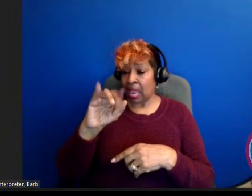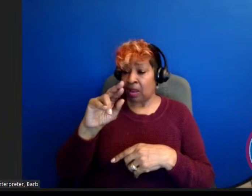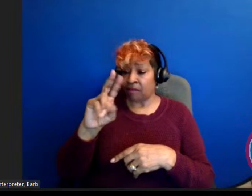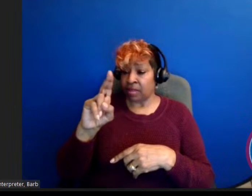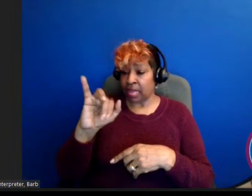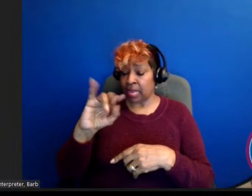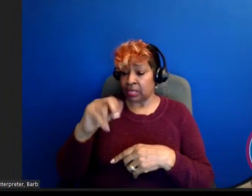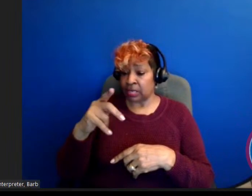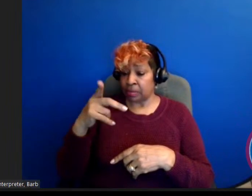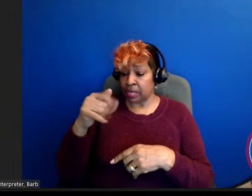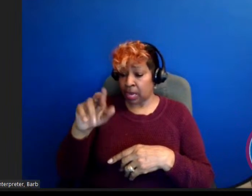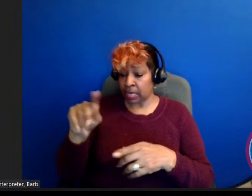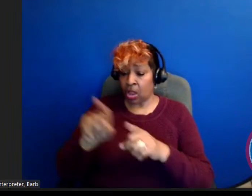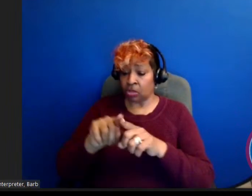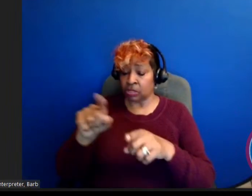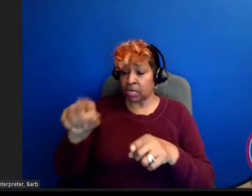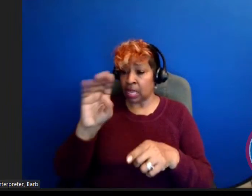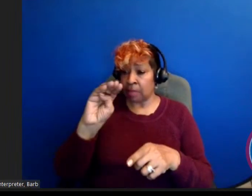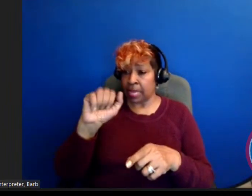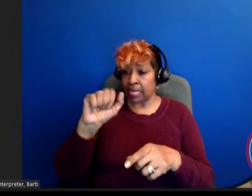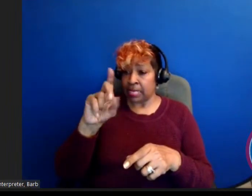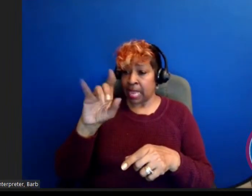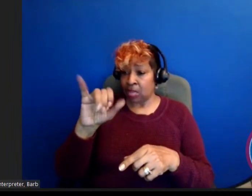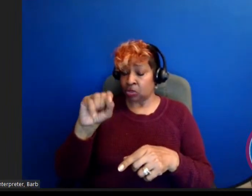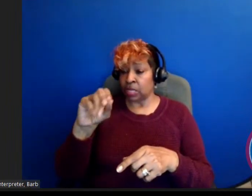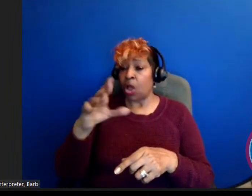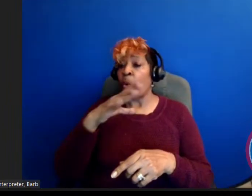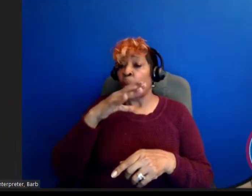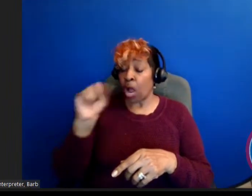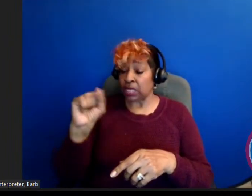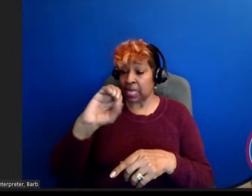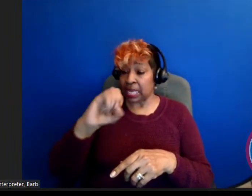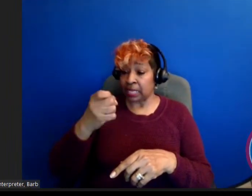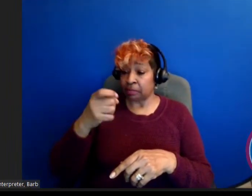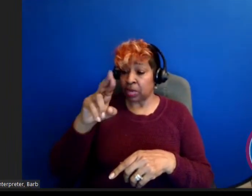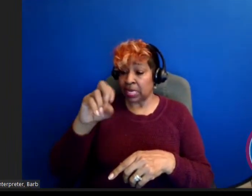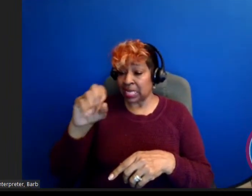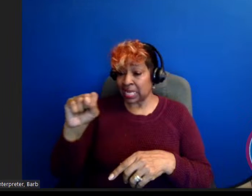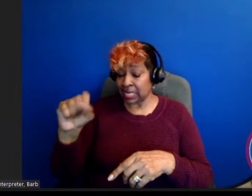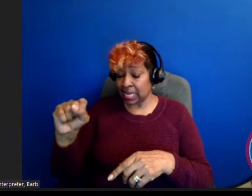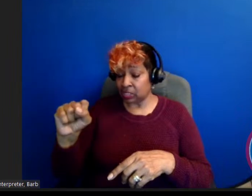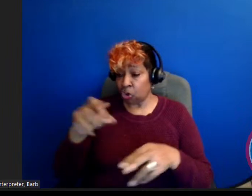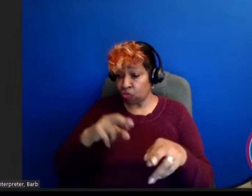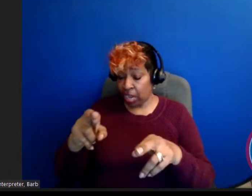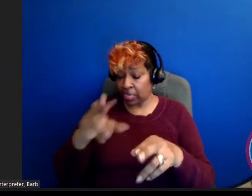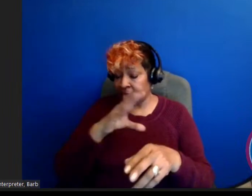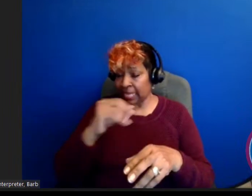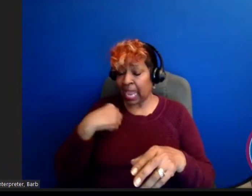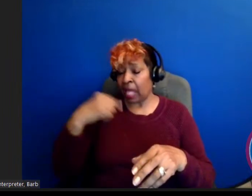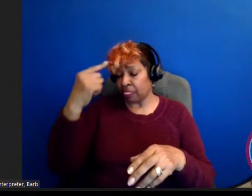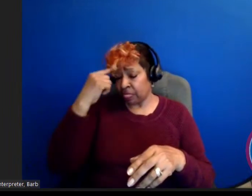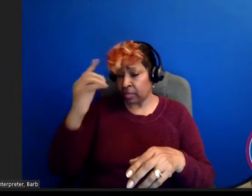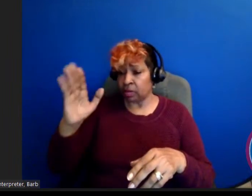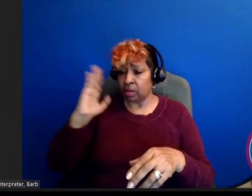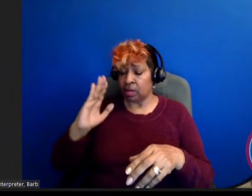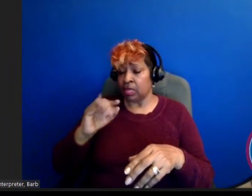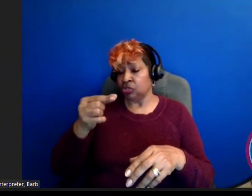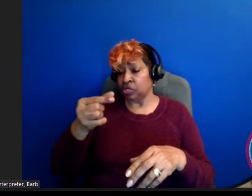was also an express route, and I think Garfield was also an express back in the day. And I would